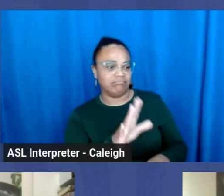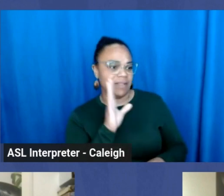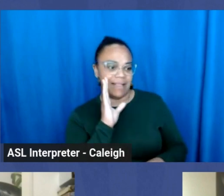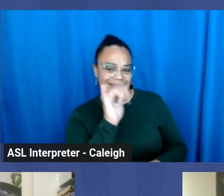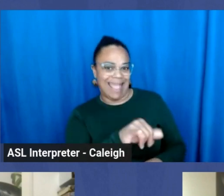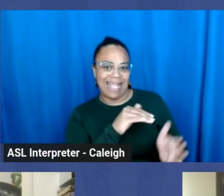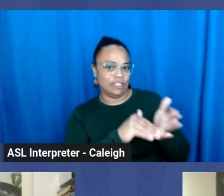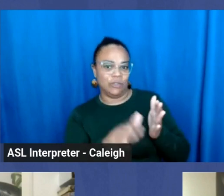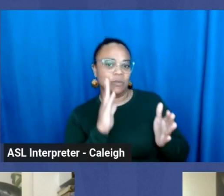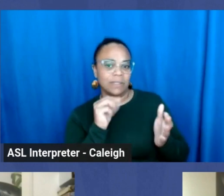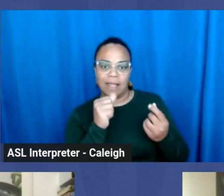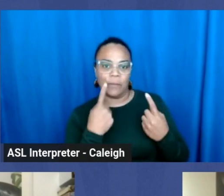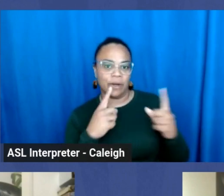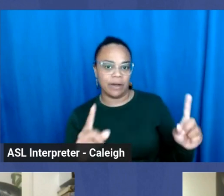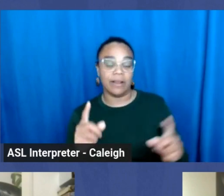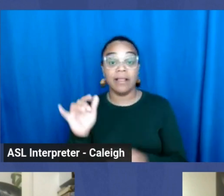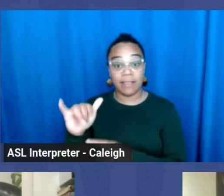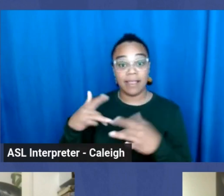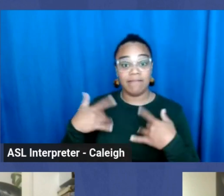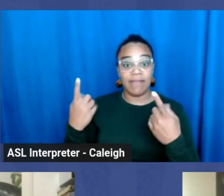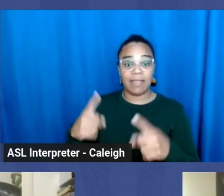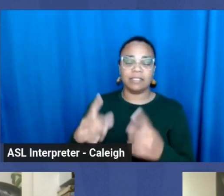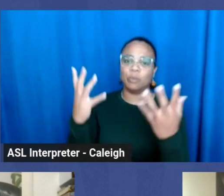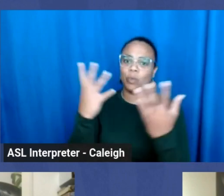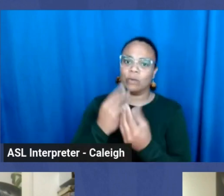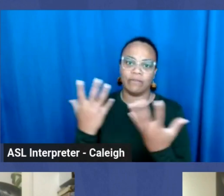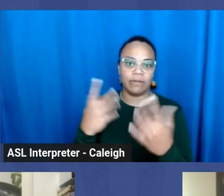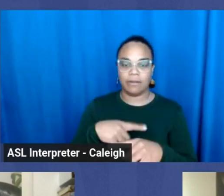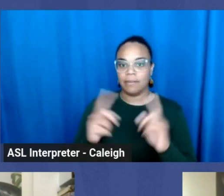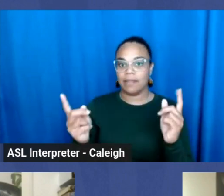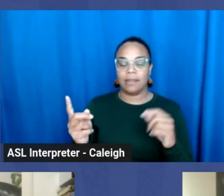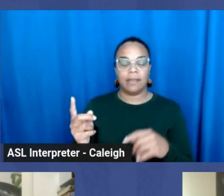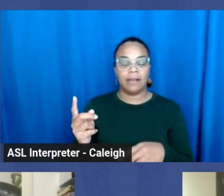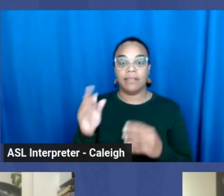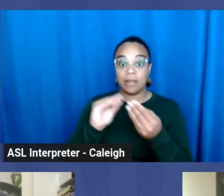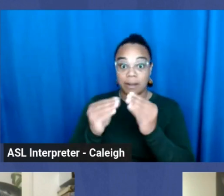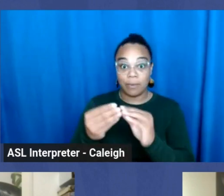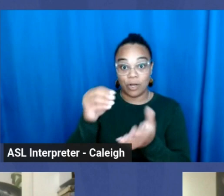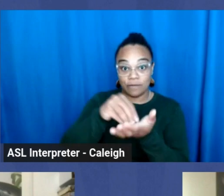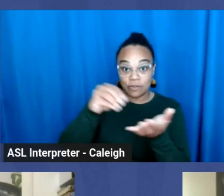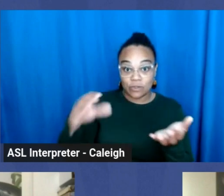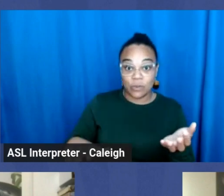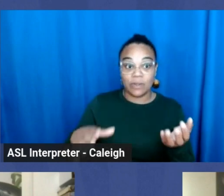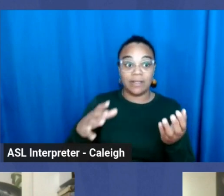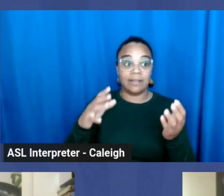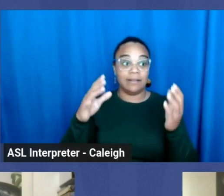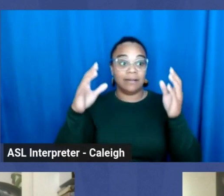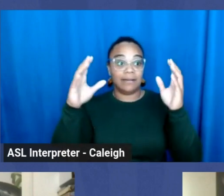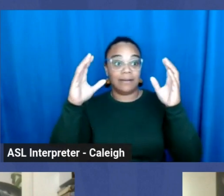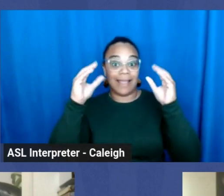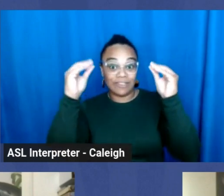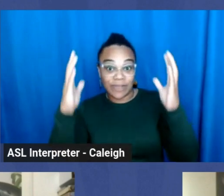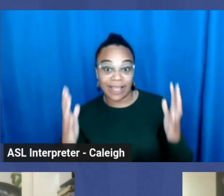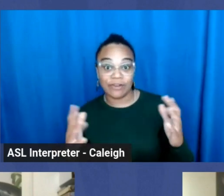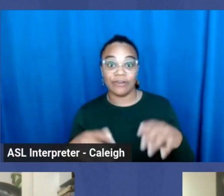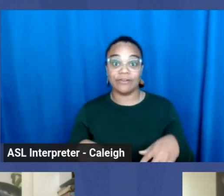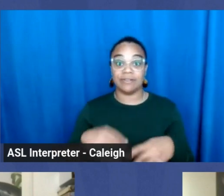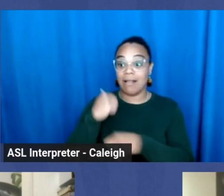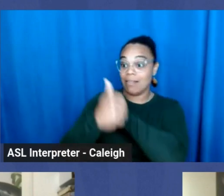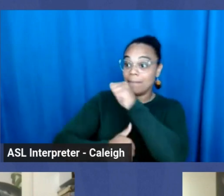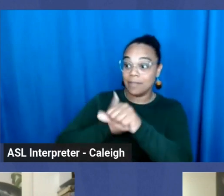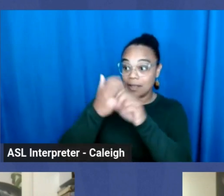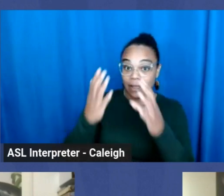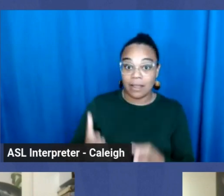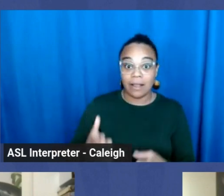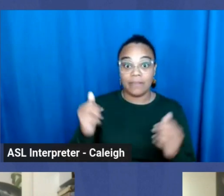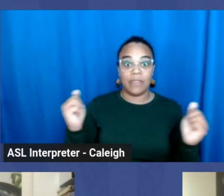was a really beautiful event. But what I will say is the amount of students, educators, alumni who looked at me and who said,